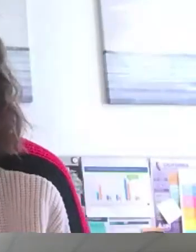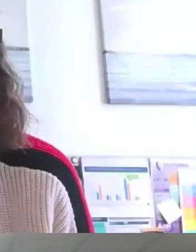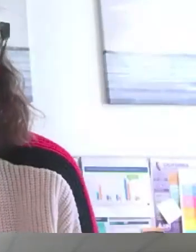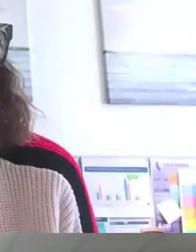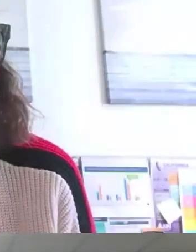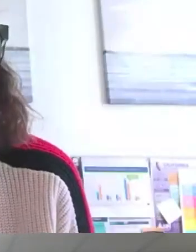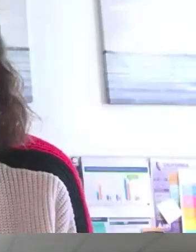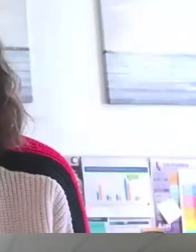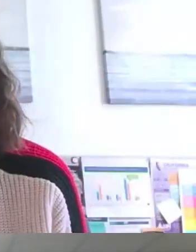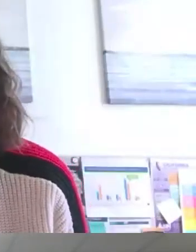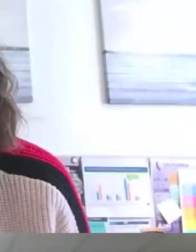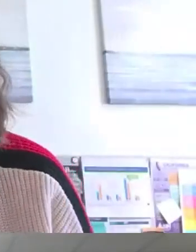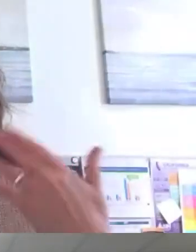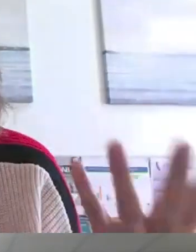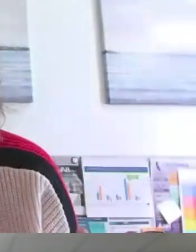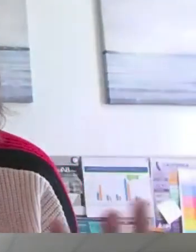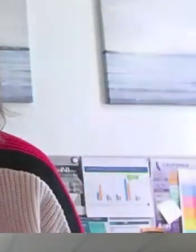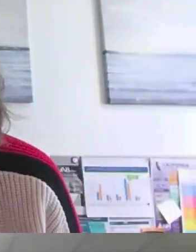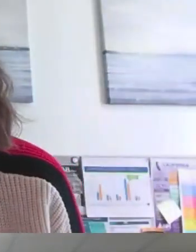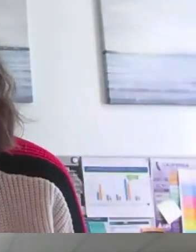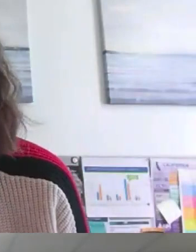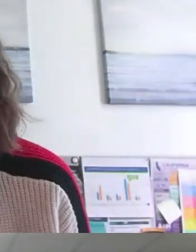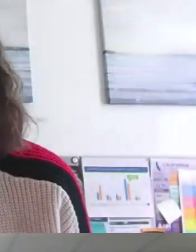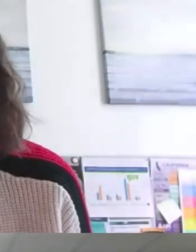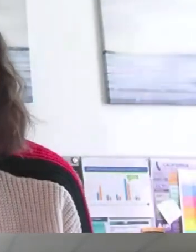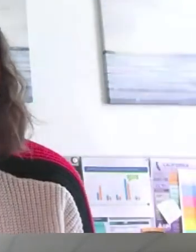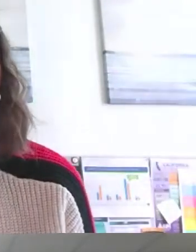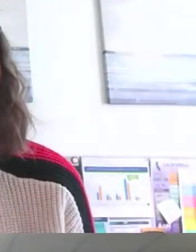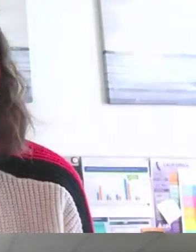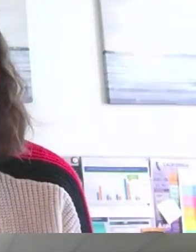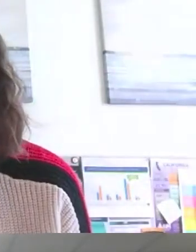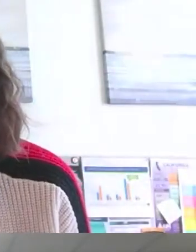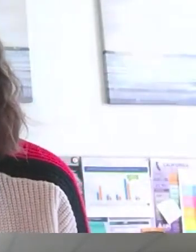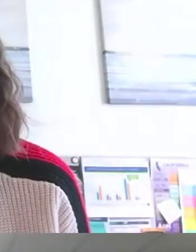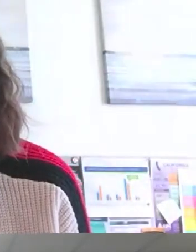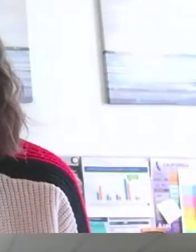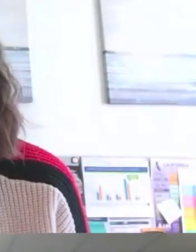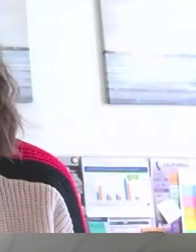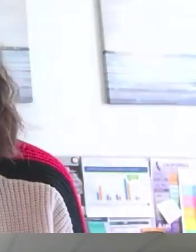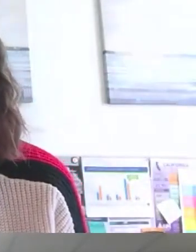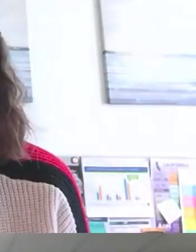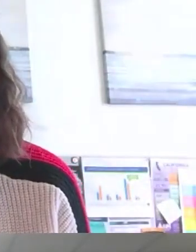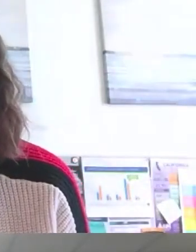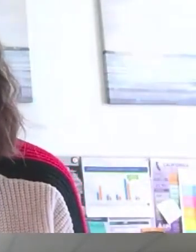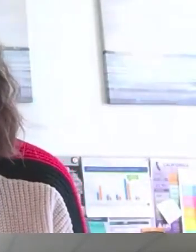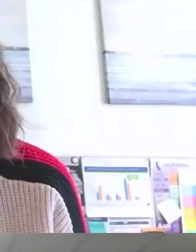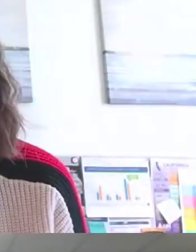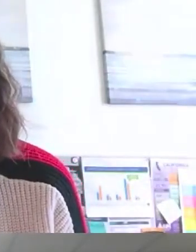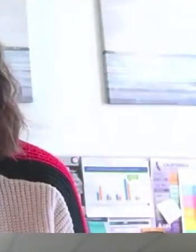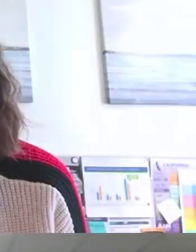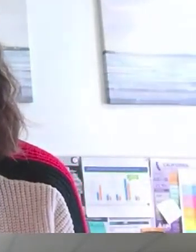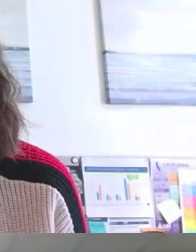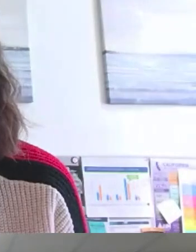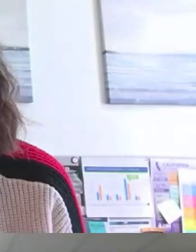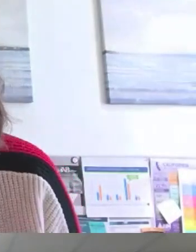awareness. The real I'm going to talk about the opportunities is the master plan for developmental disabilities, which Catherine in her other hat gets to work